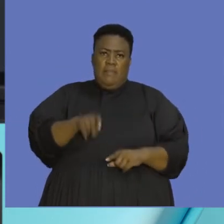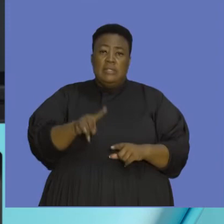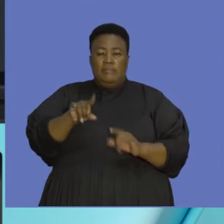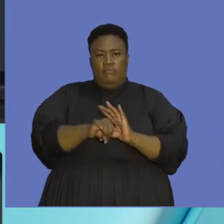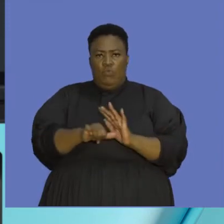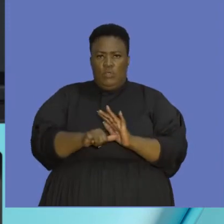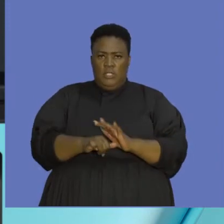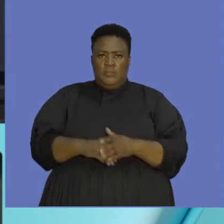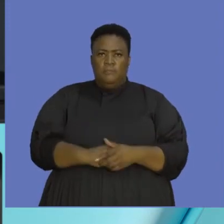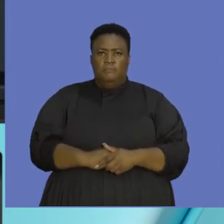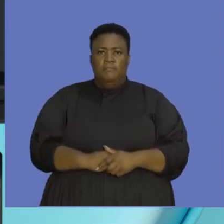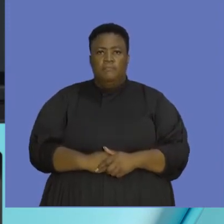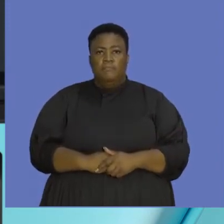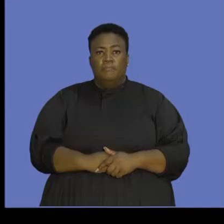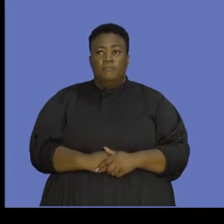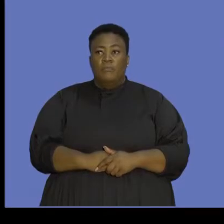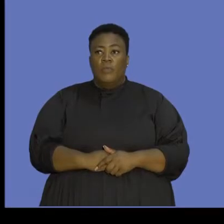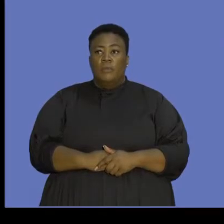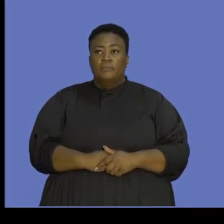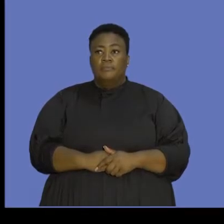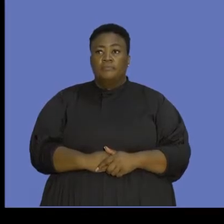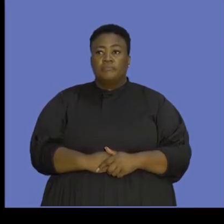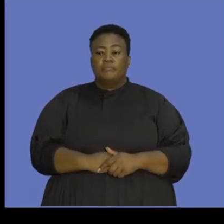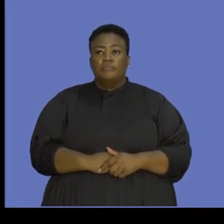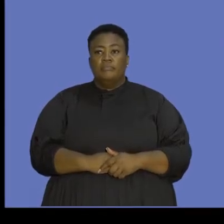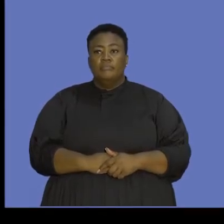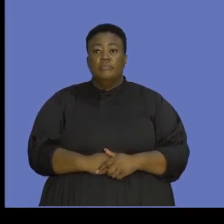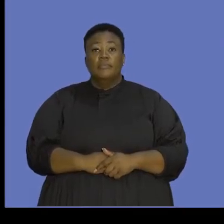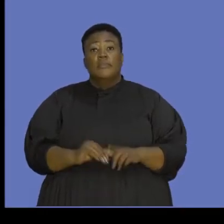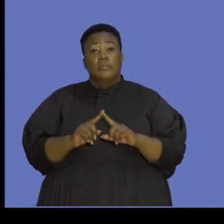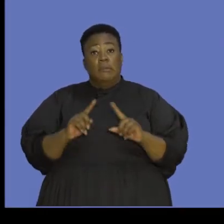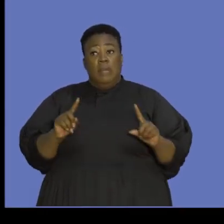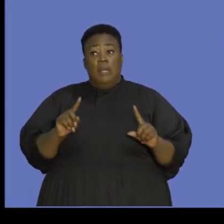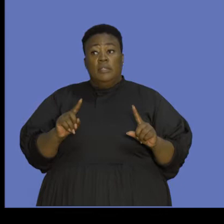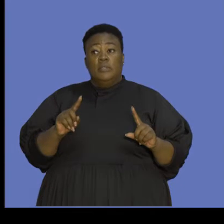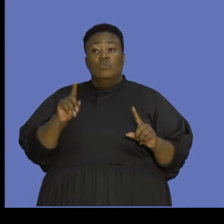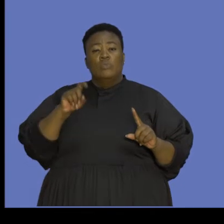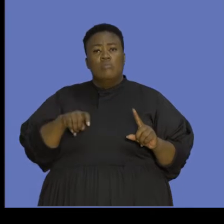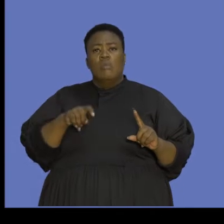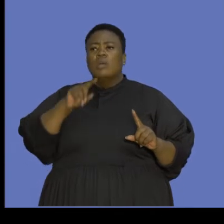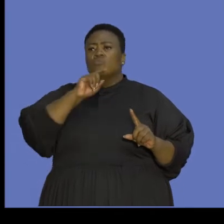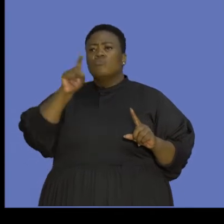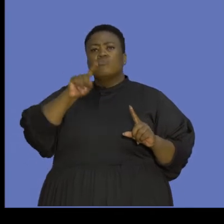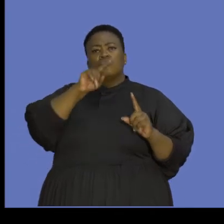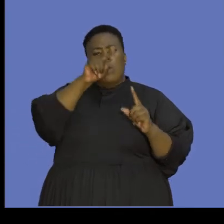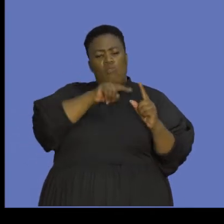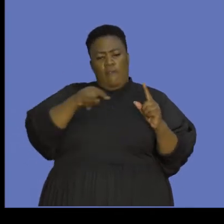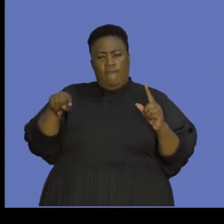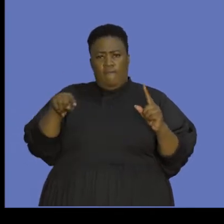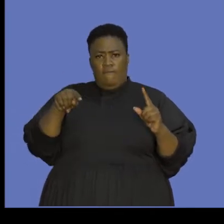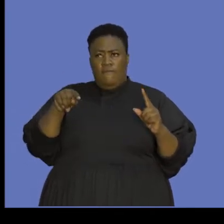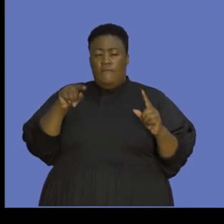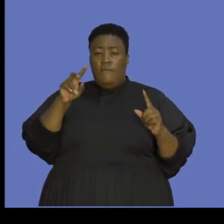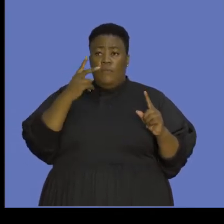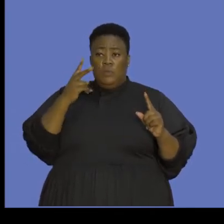It's very important, okay? But we have to look at it in terms of a graph, okay? So